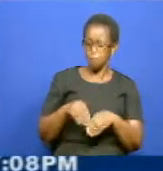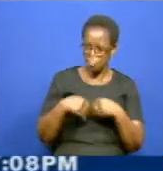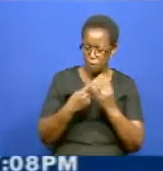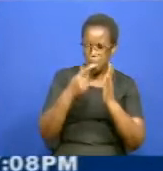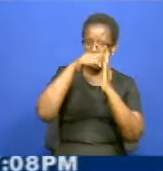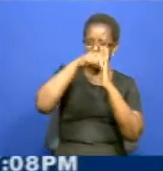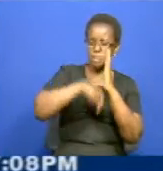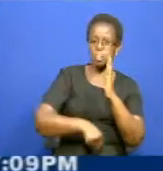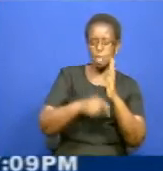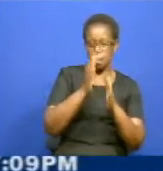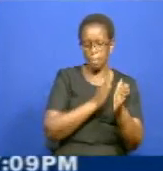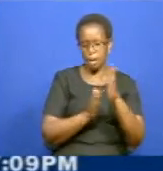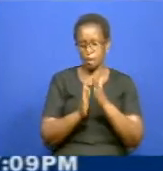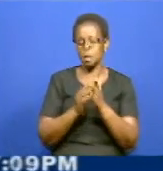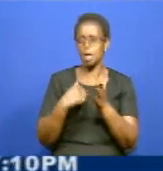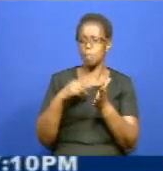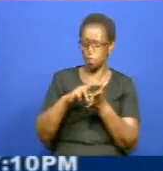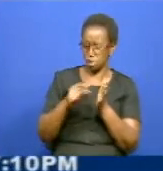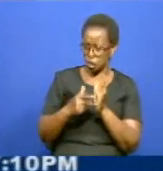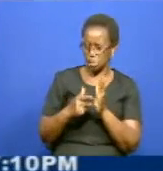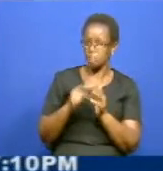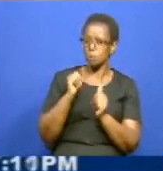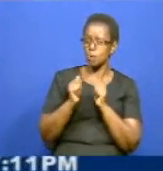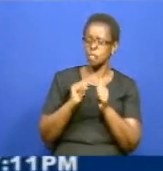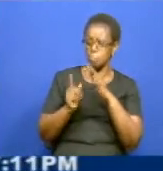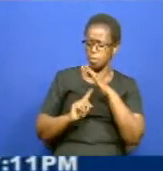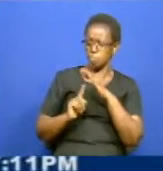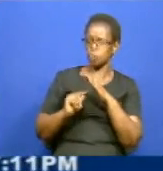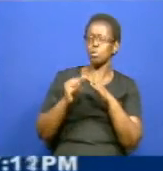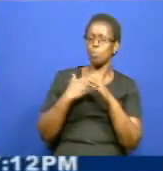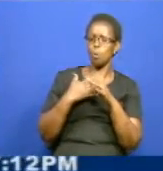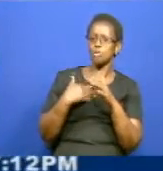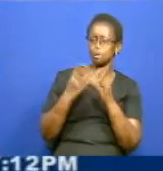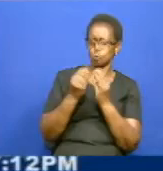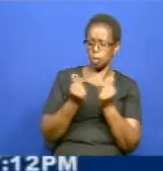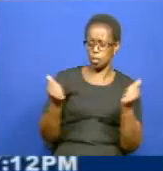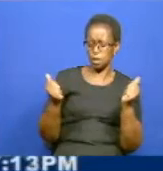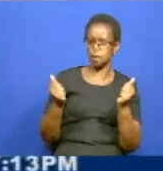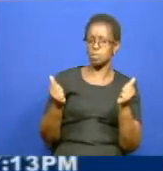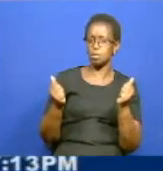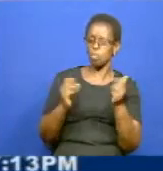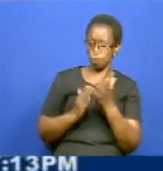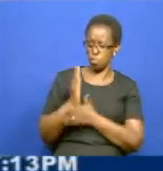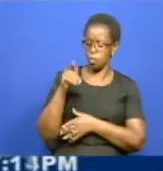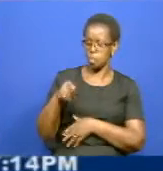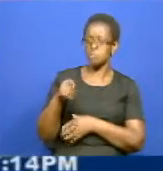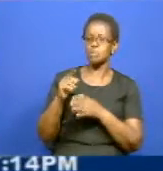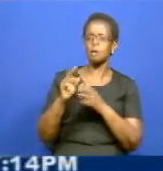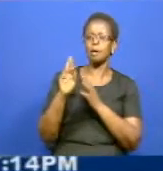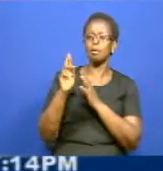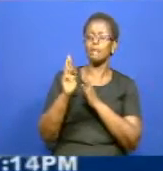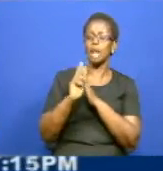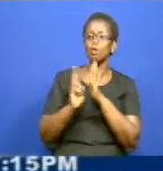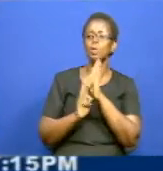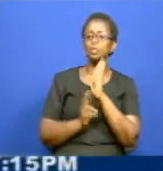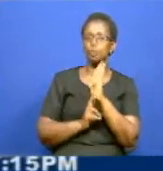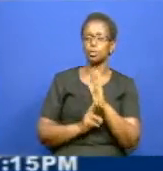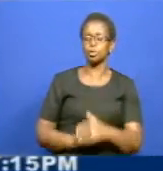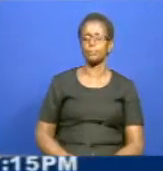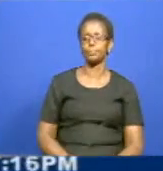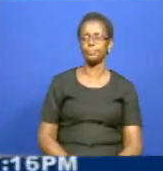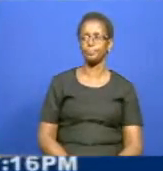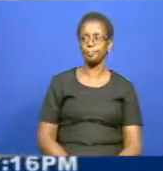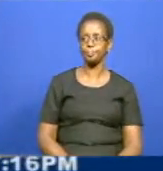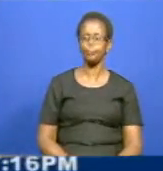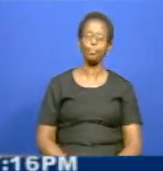projects of which the ministry intend to address by these regulations, Mr. Speaker. Mr. Speaker, the committee